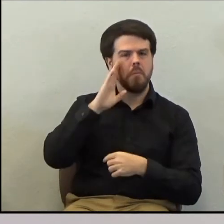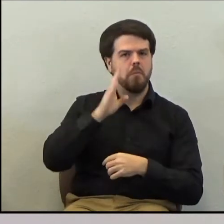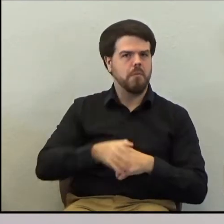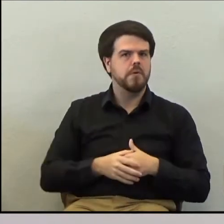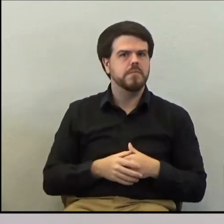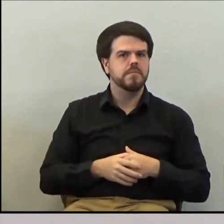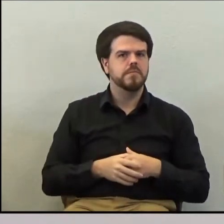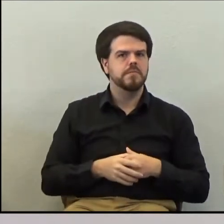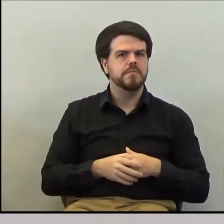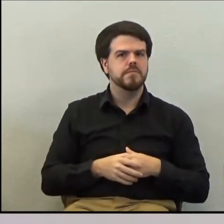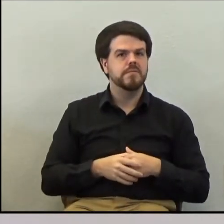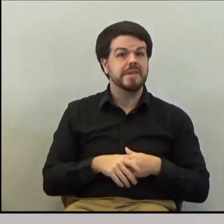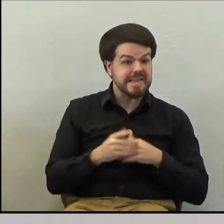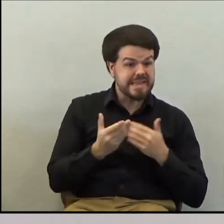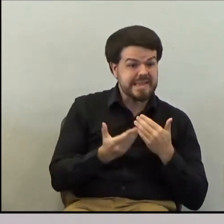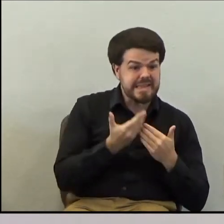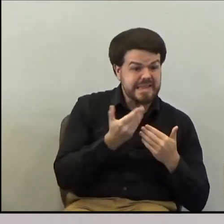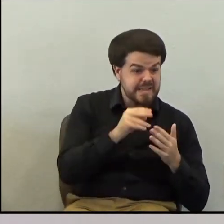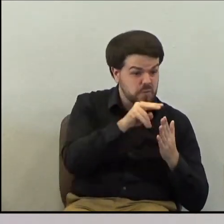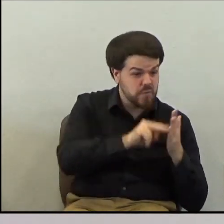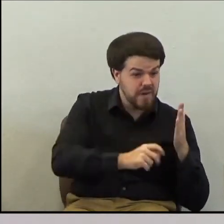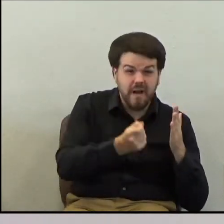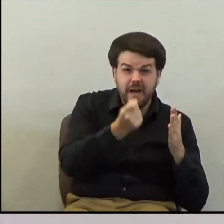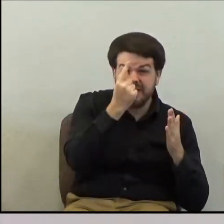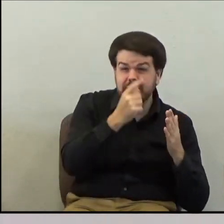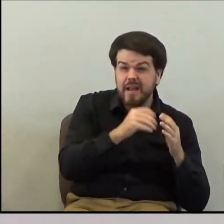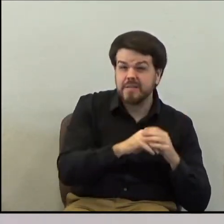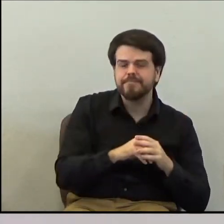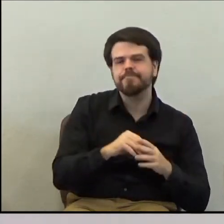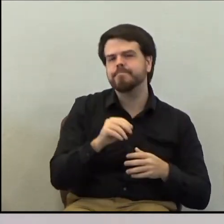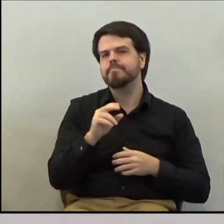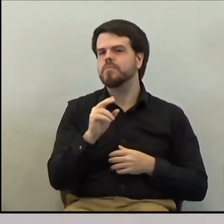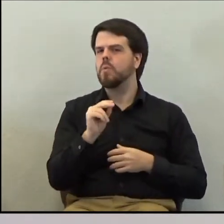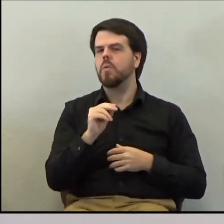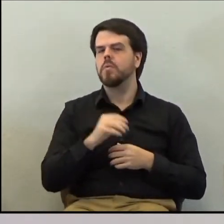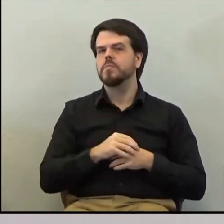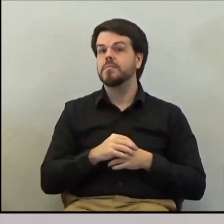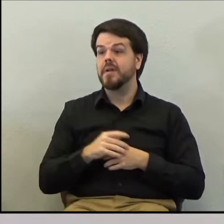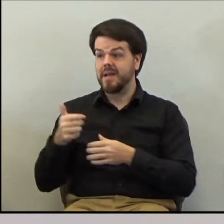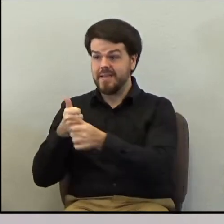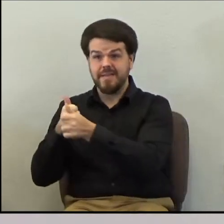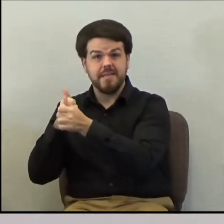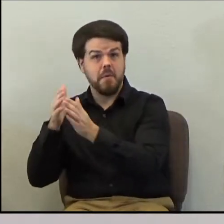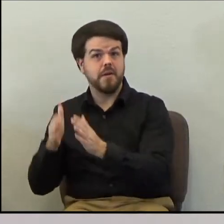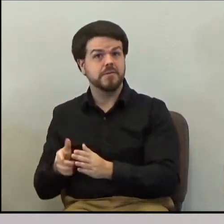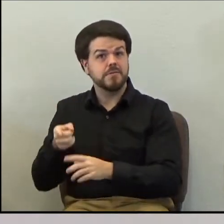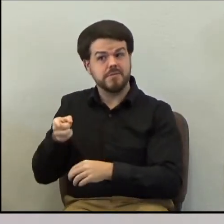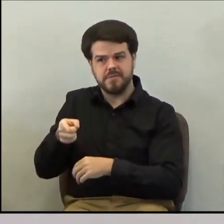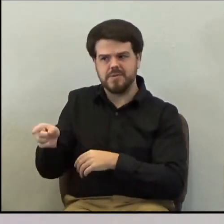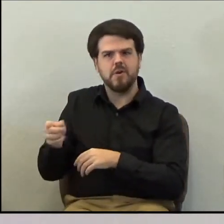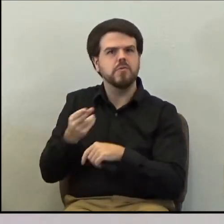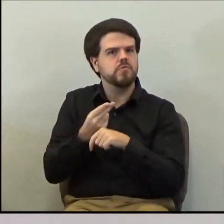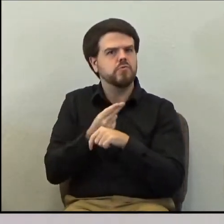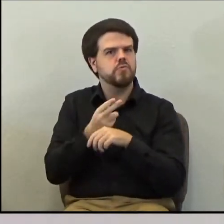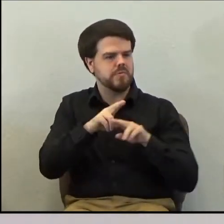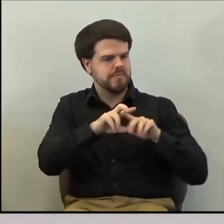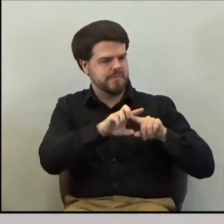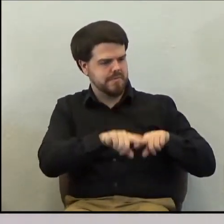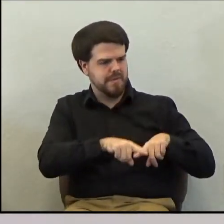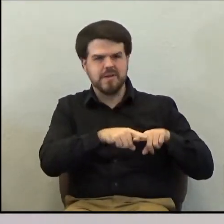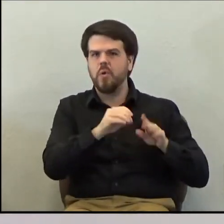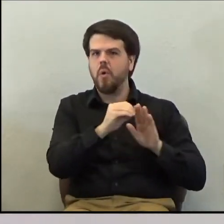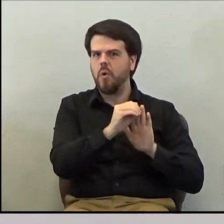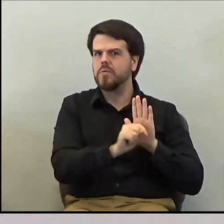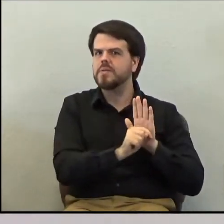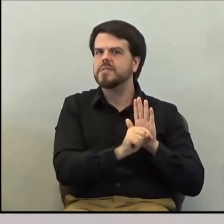It's not as easy as the New Testament, but it's there. And the apostles use the Old Testament to preach and to